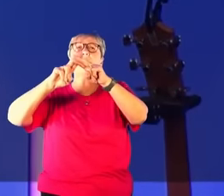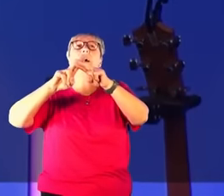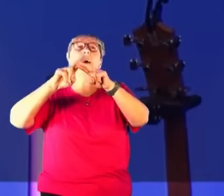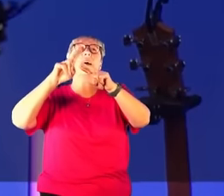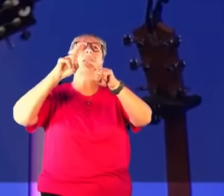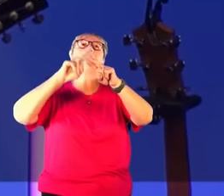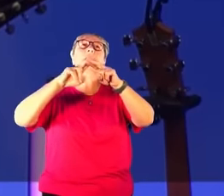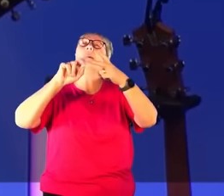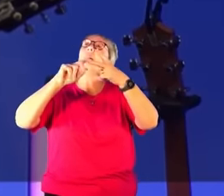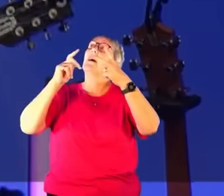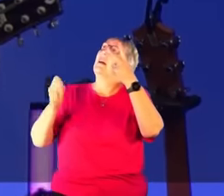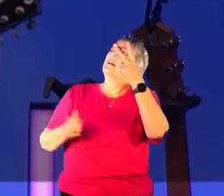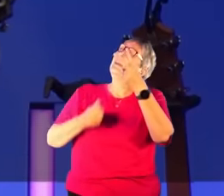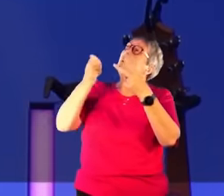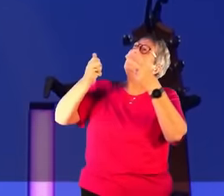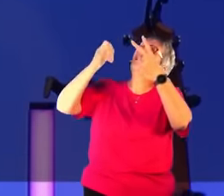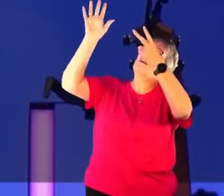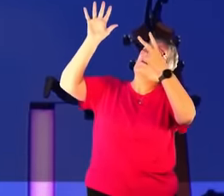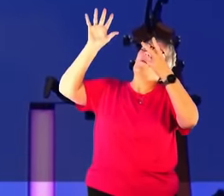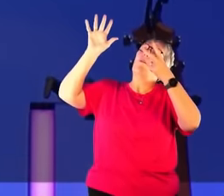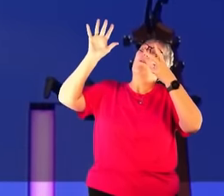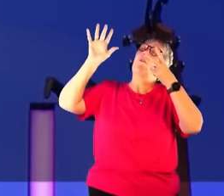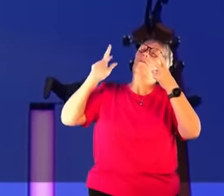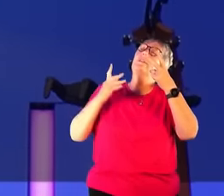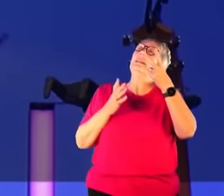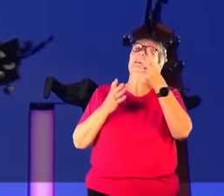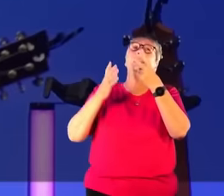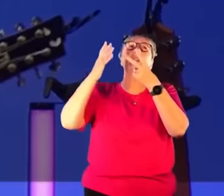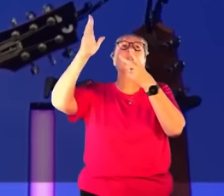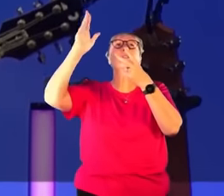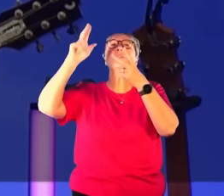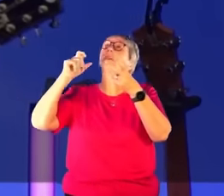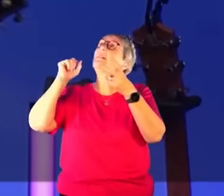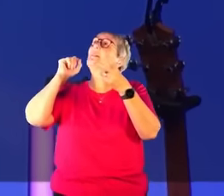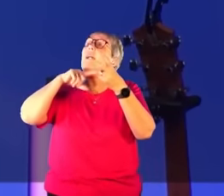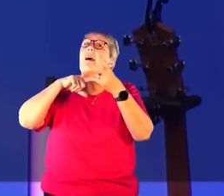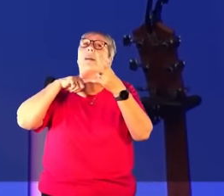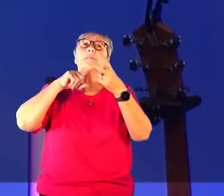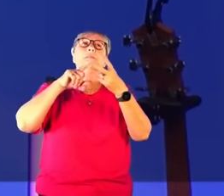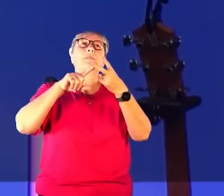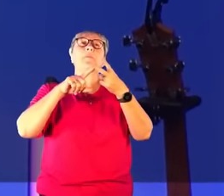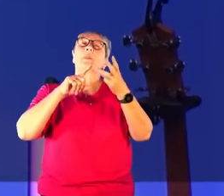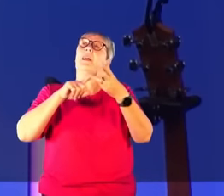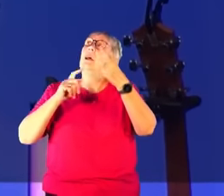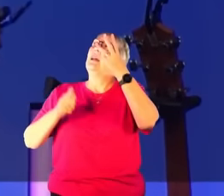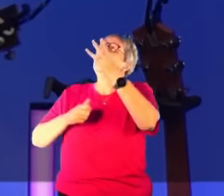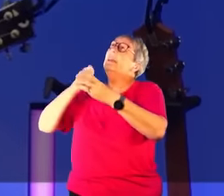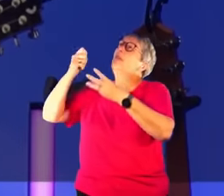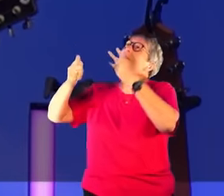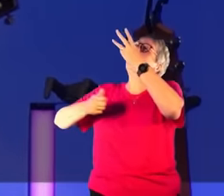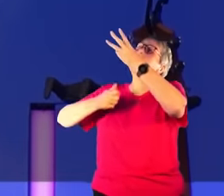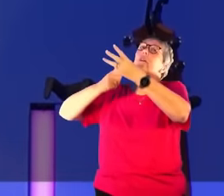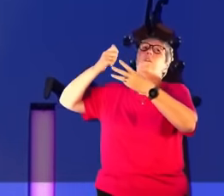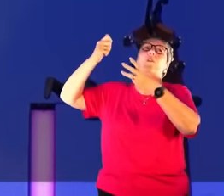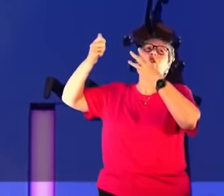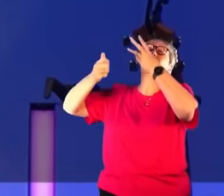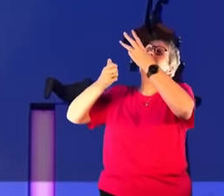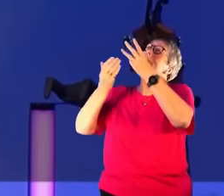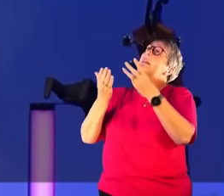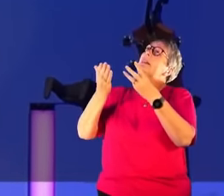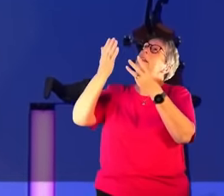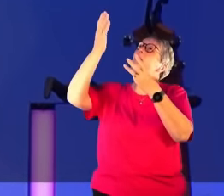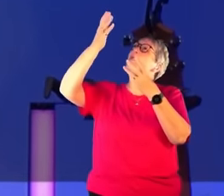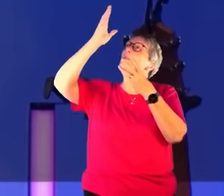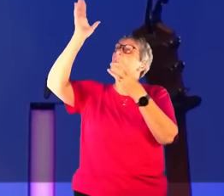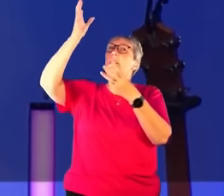the Father, giving glory to the Son, giving